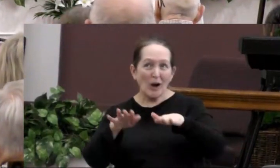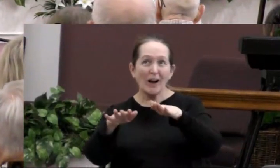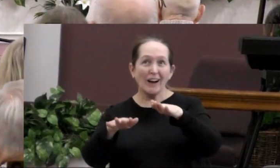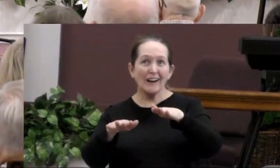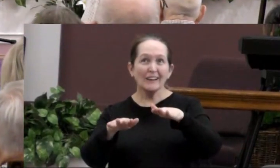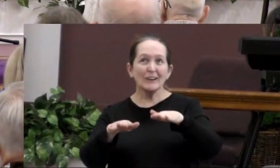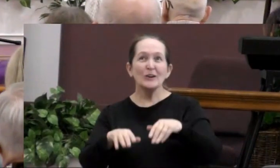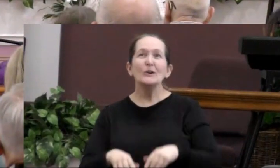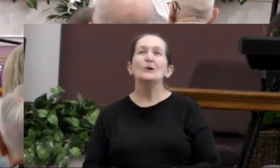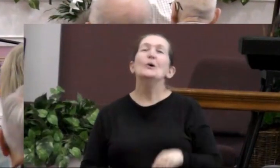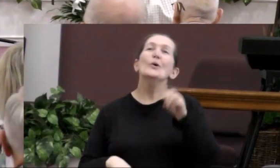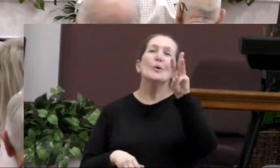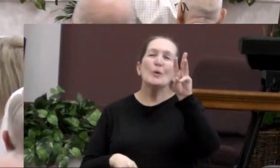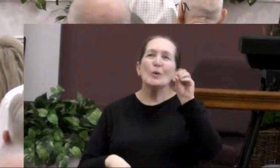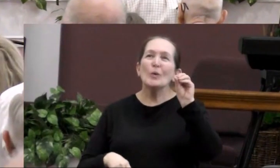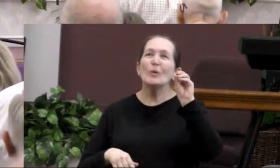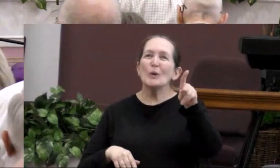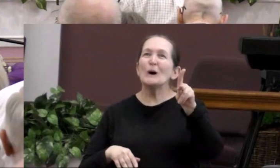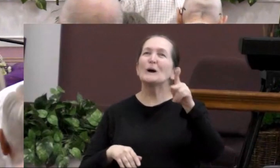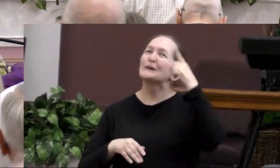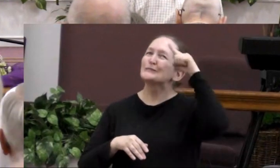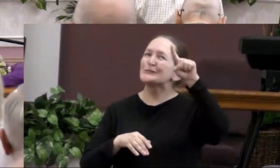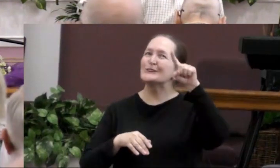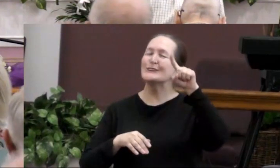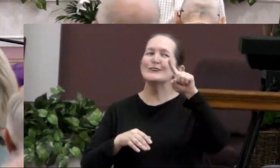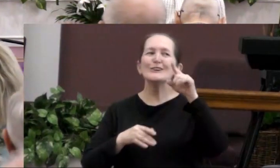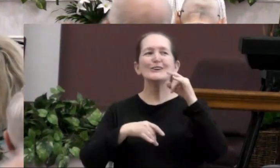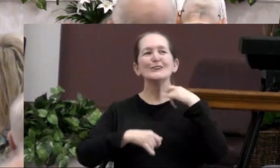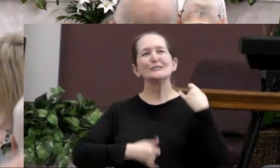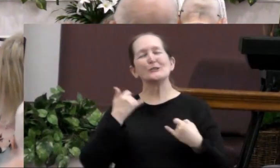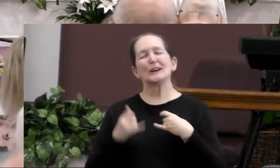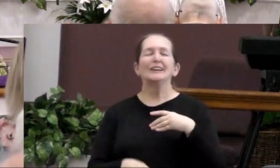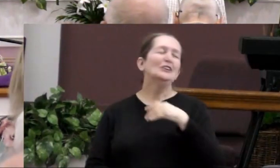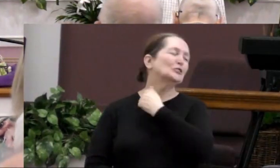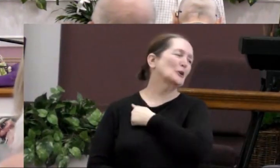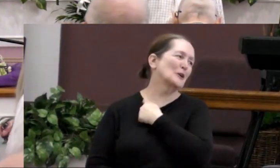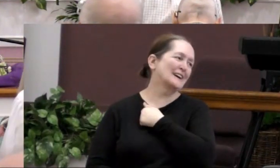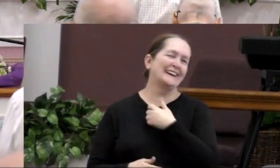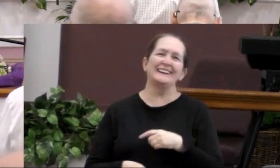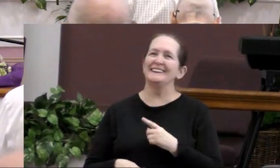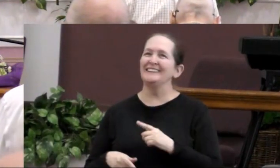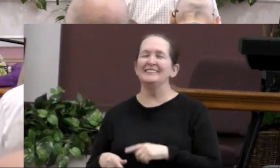Walk in joy. That's what we're called to do. Okay, sorry. Couldn't resist.